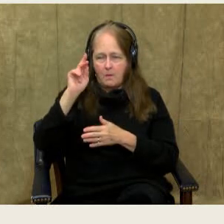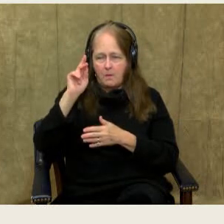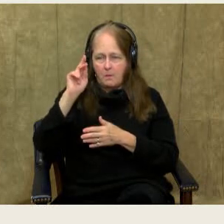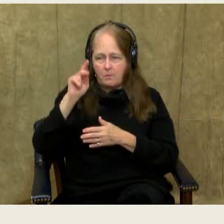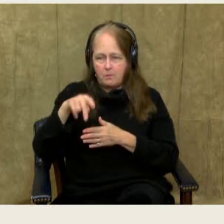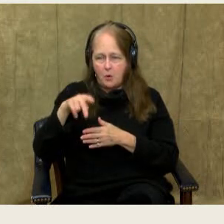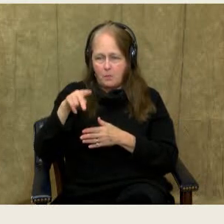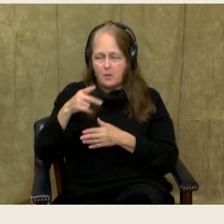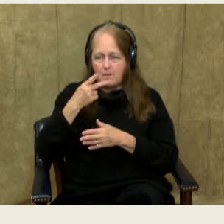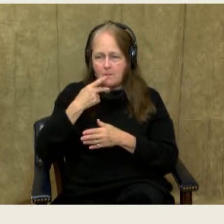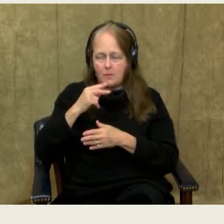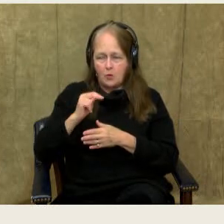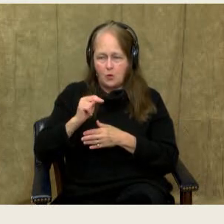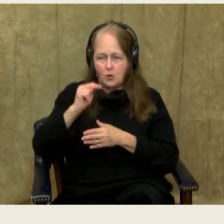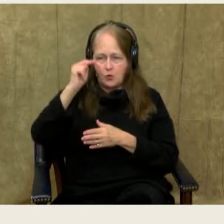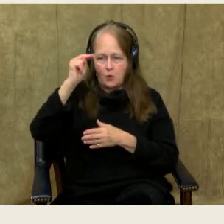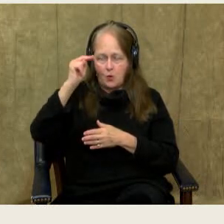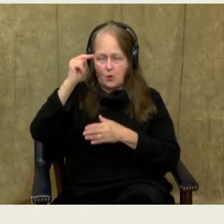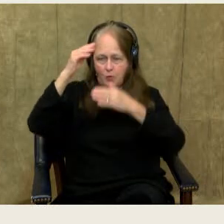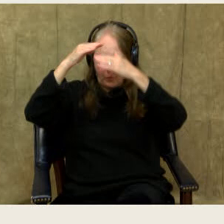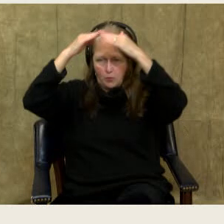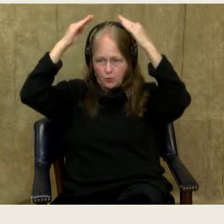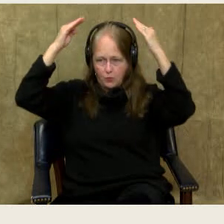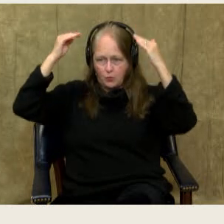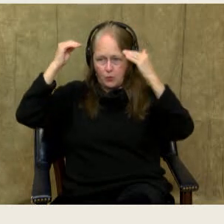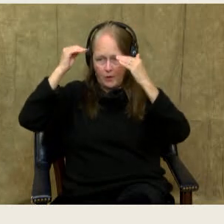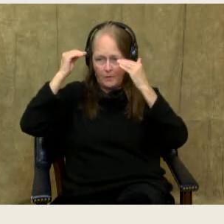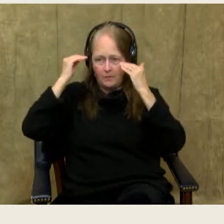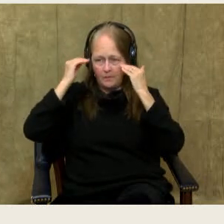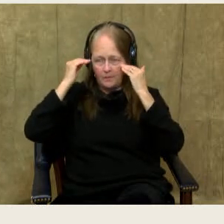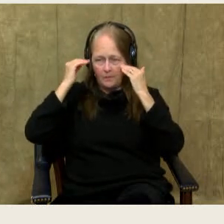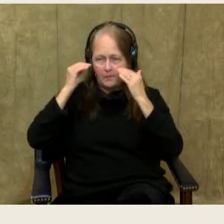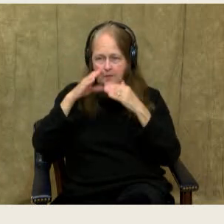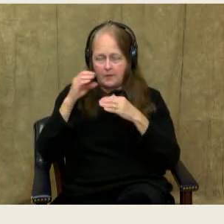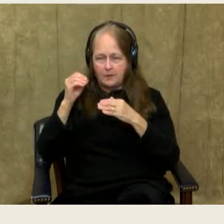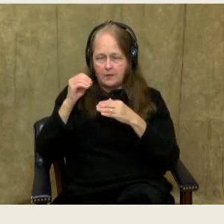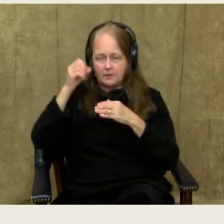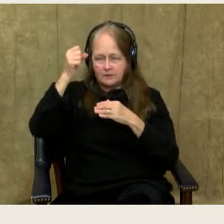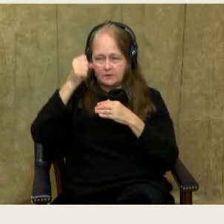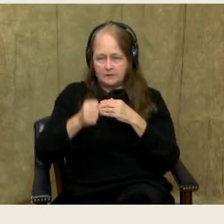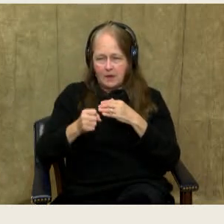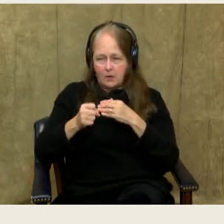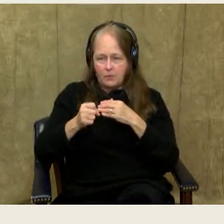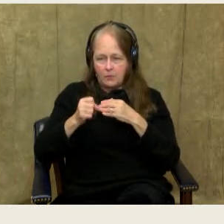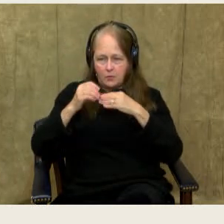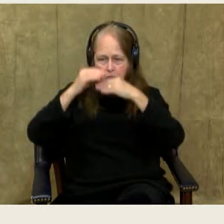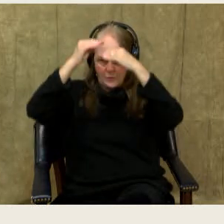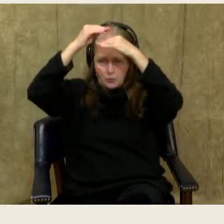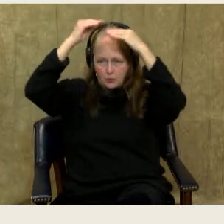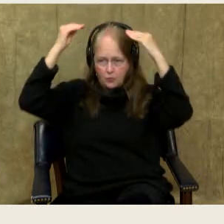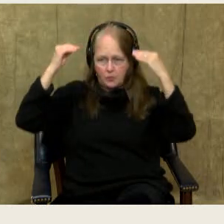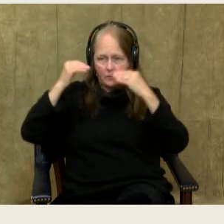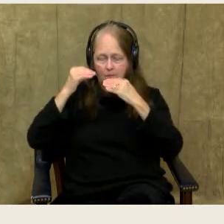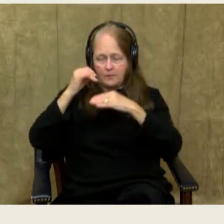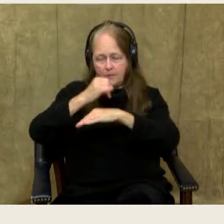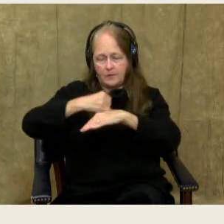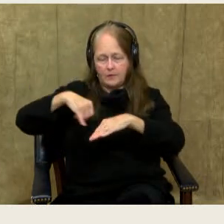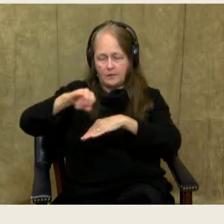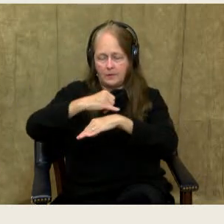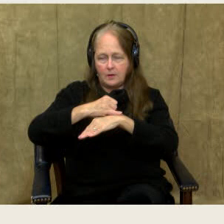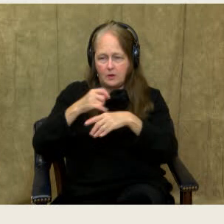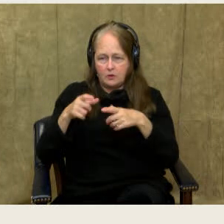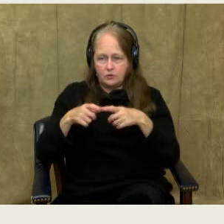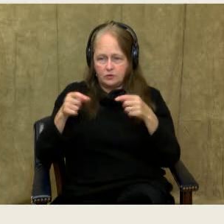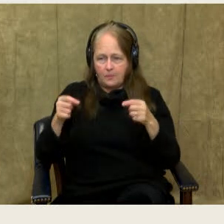there we have North Korea and South Korea. And then to their east is the island country of